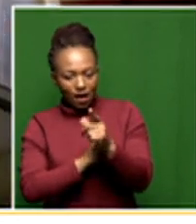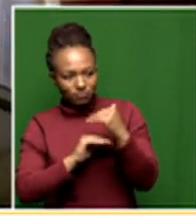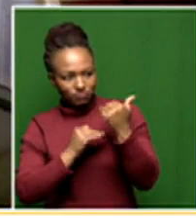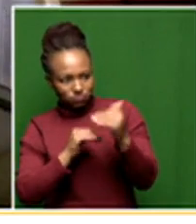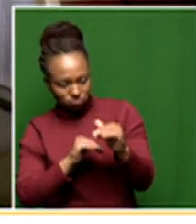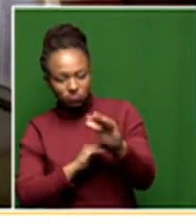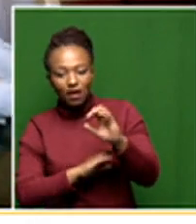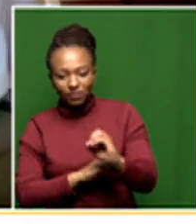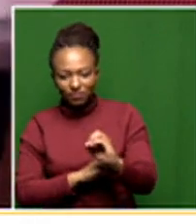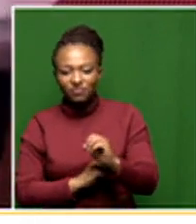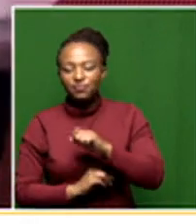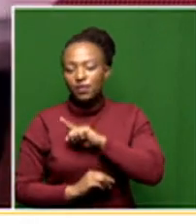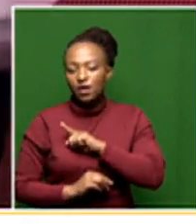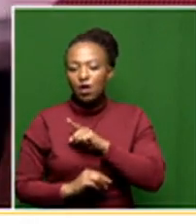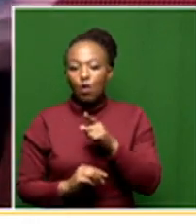be